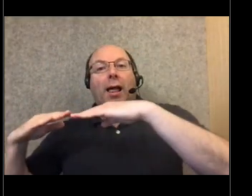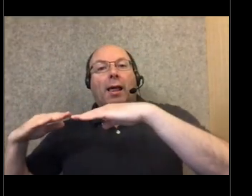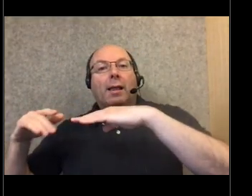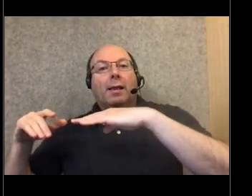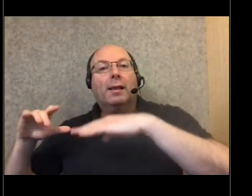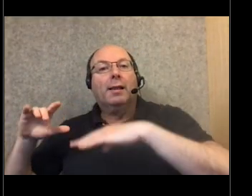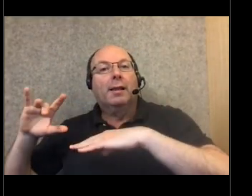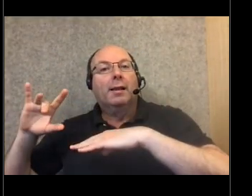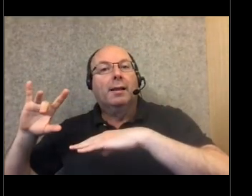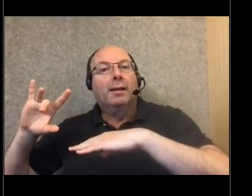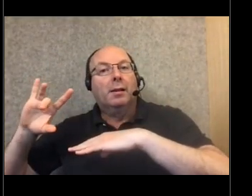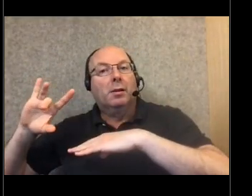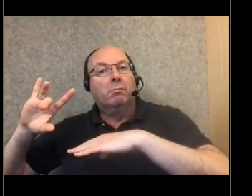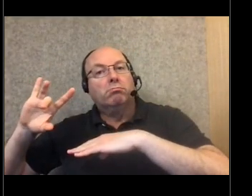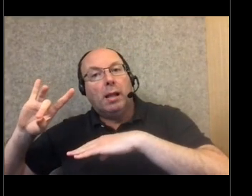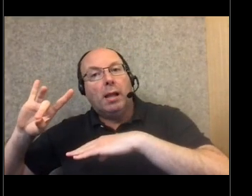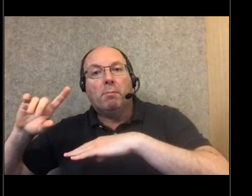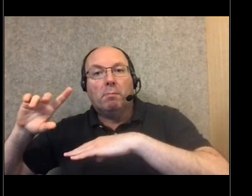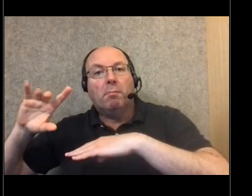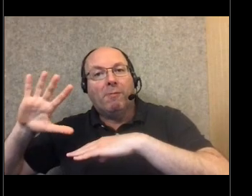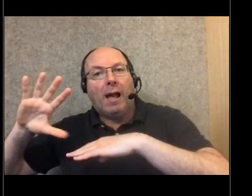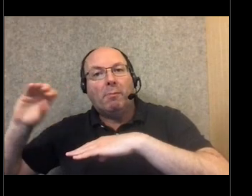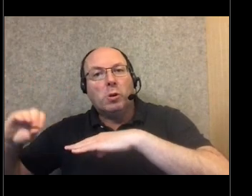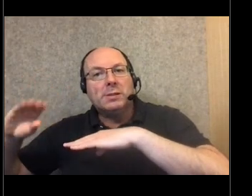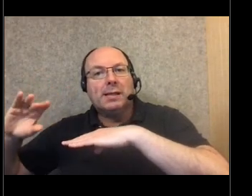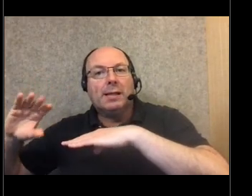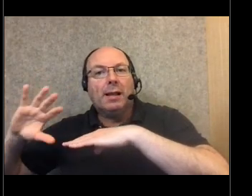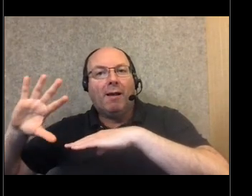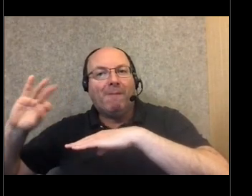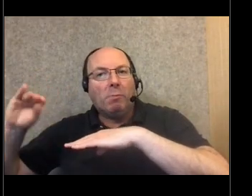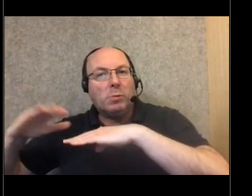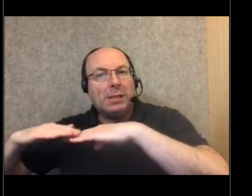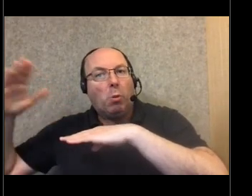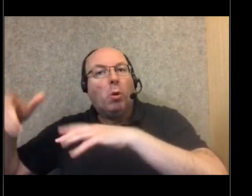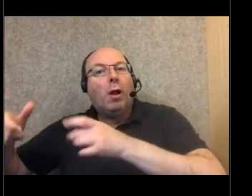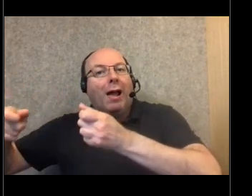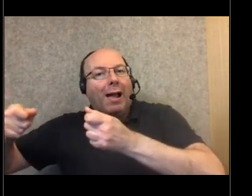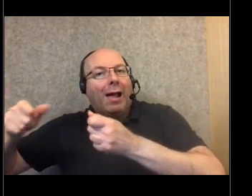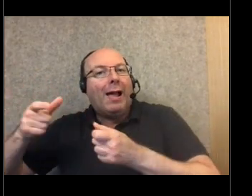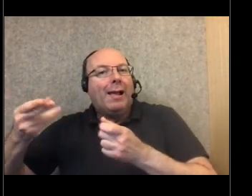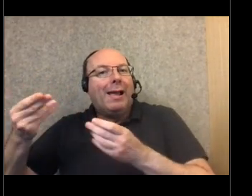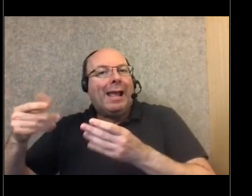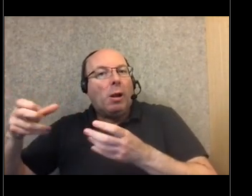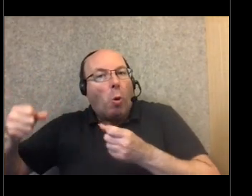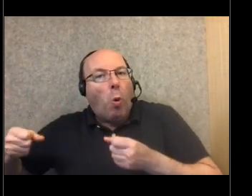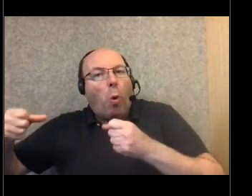their slope exceeds 5% or 1 in 20 are not required.